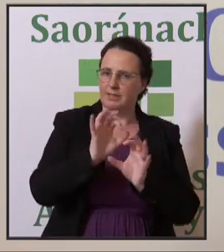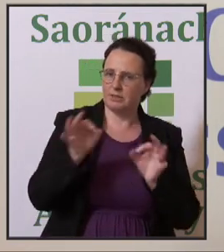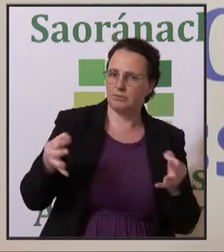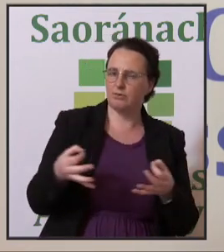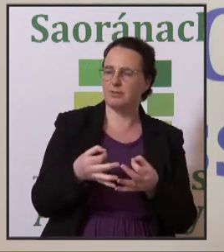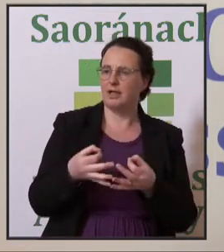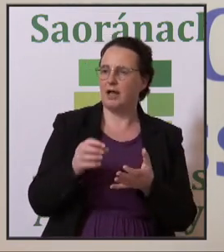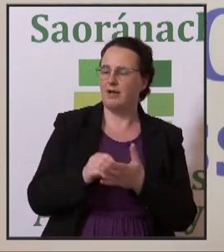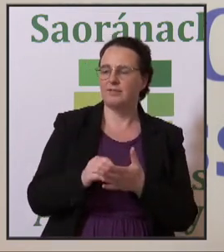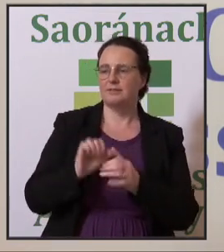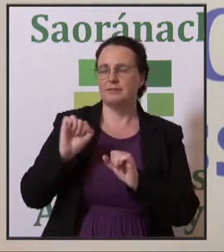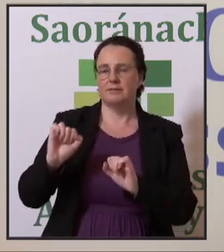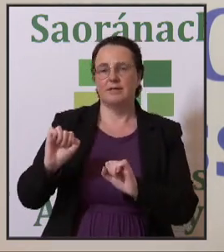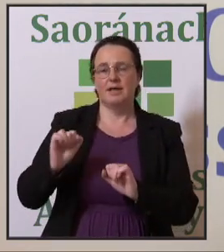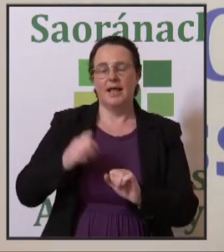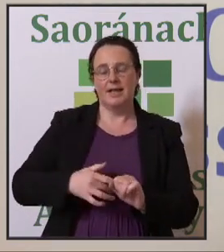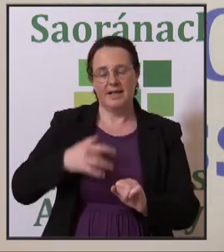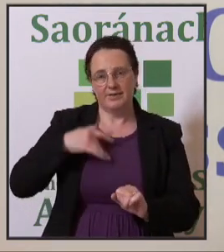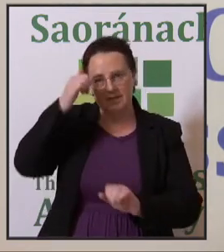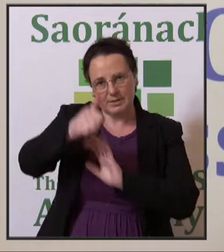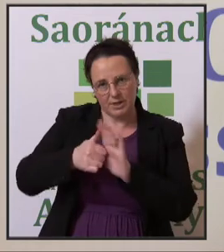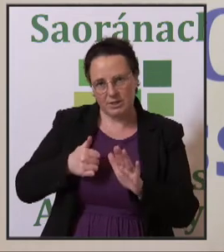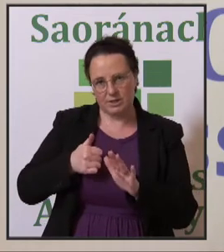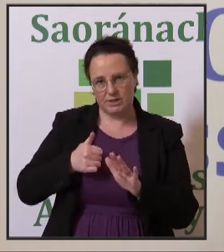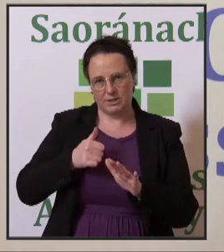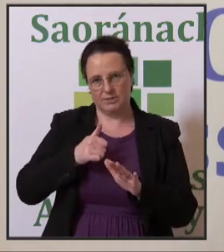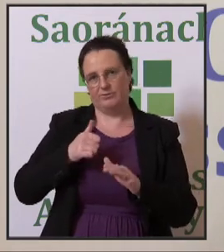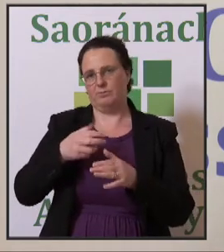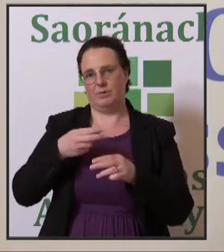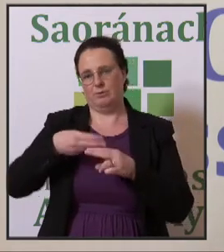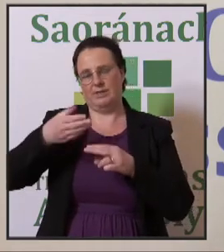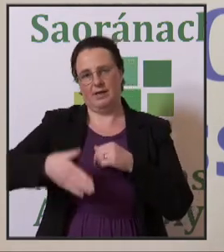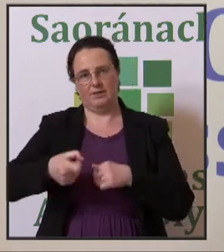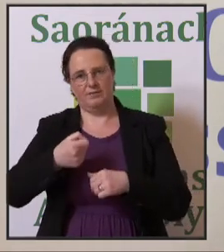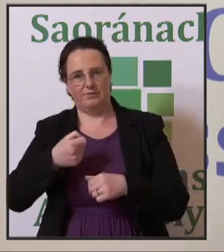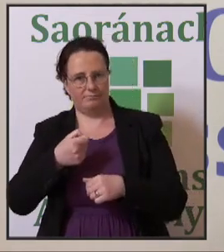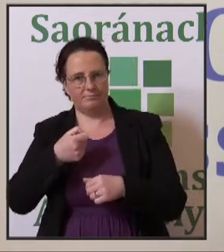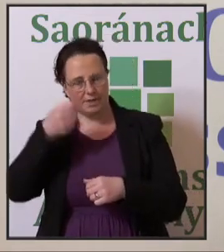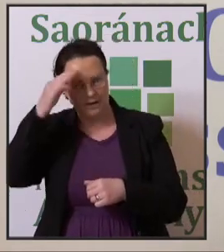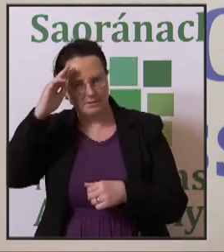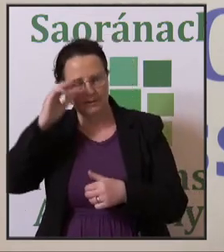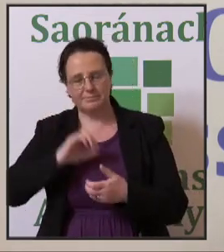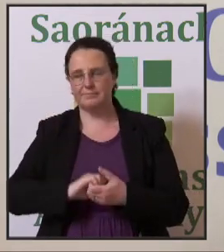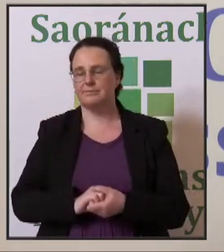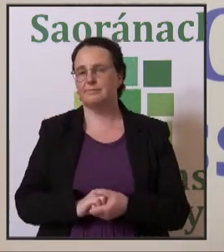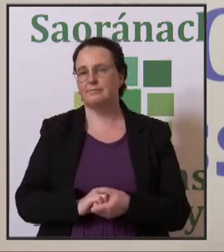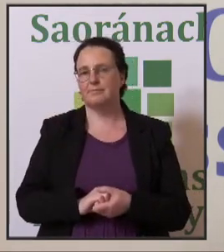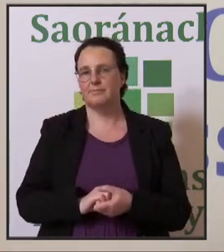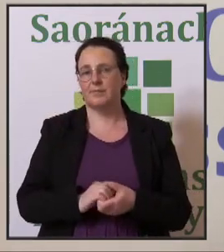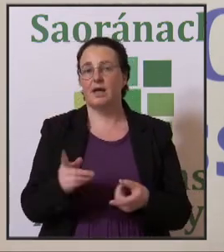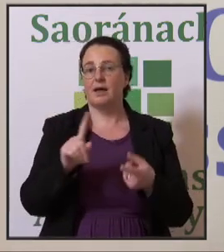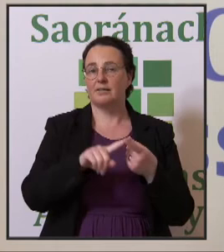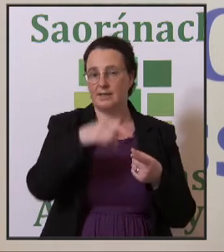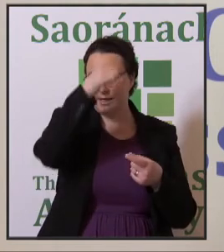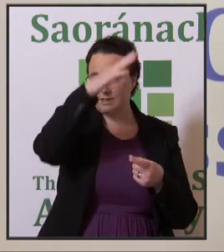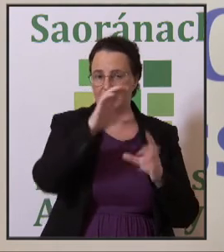wealth of lived experience from beyond our island and its shores. We will also hear from the academic